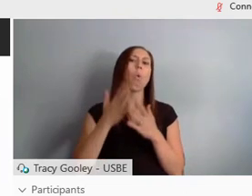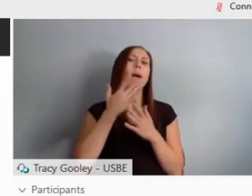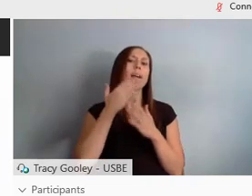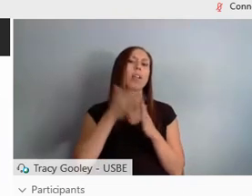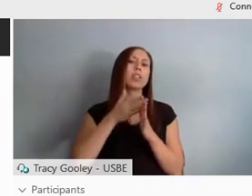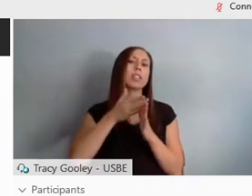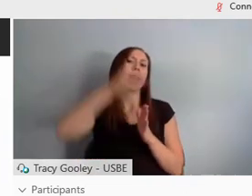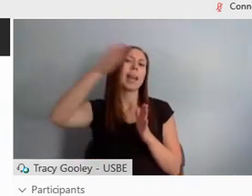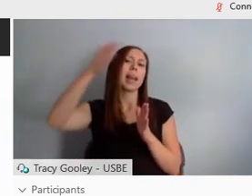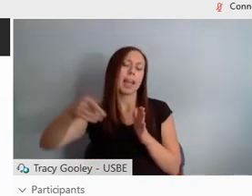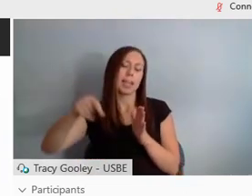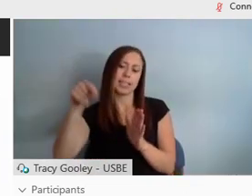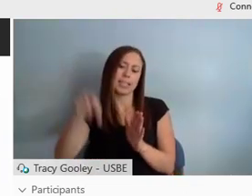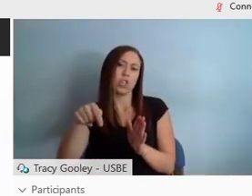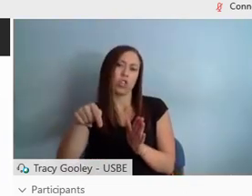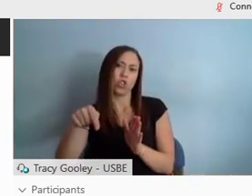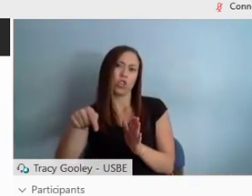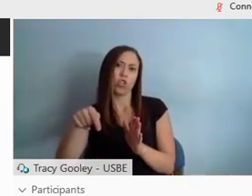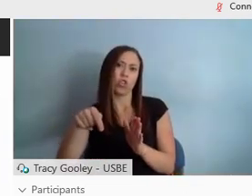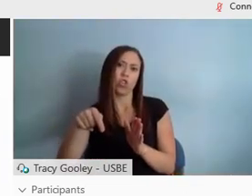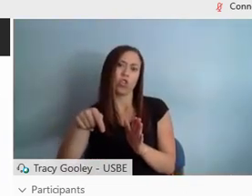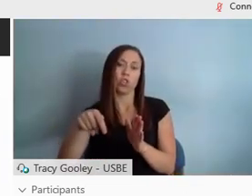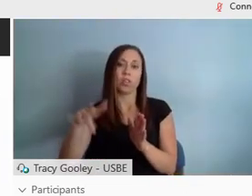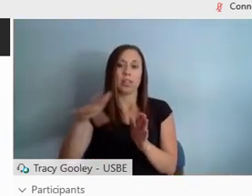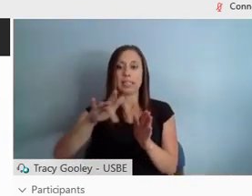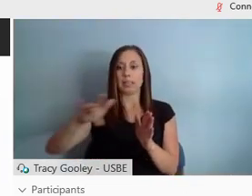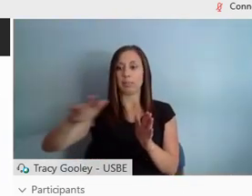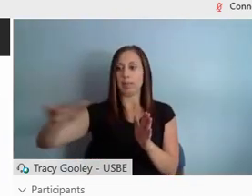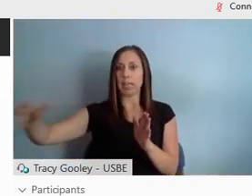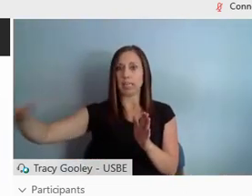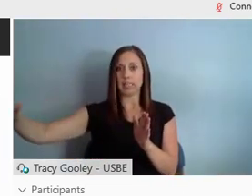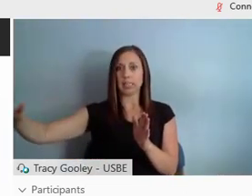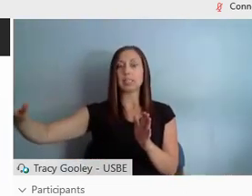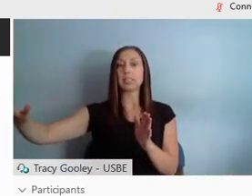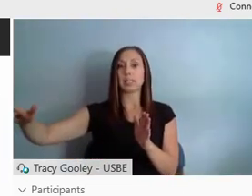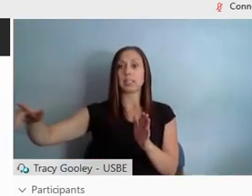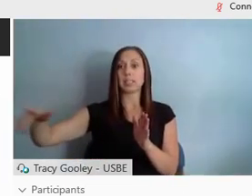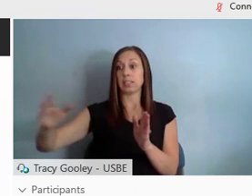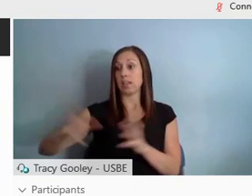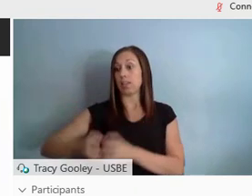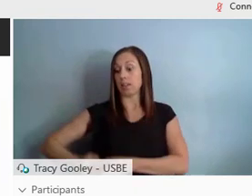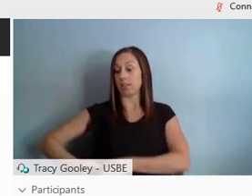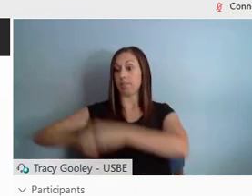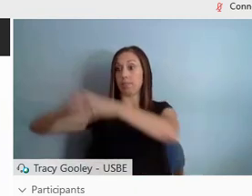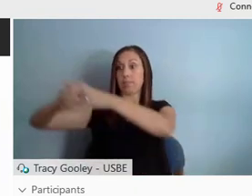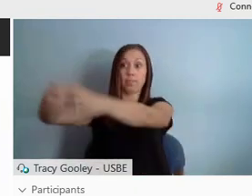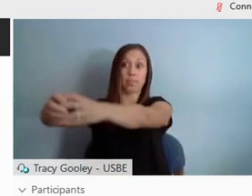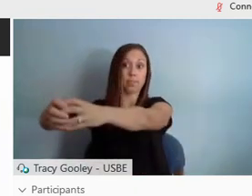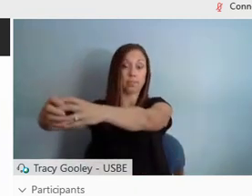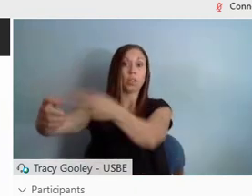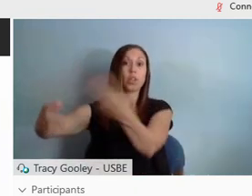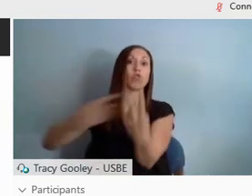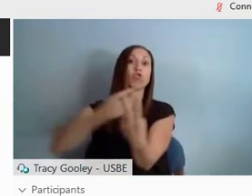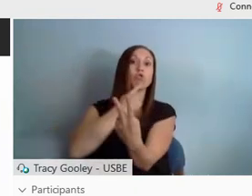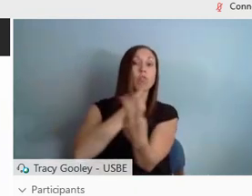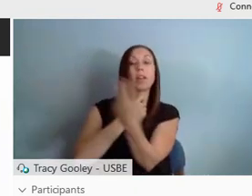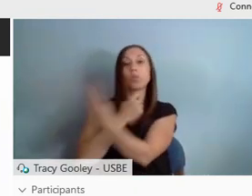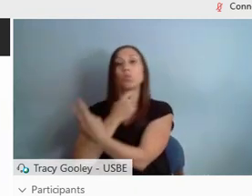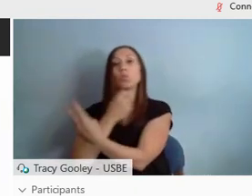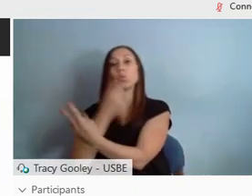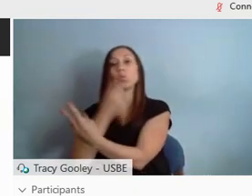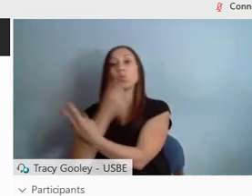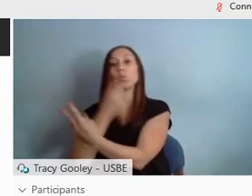comes next here. And you'll point to the space at the end of the pattern and then hand the students the 2 red and 2